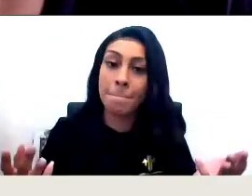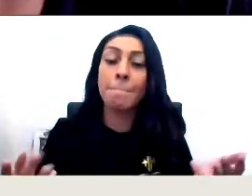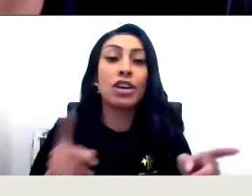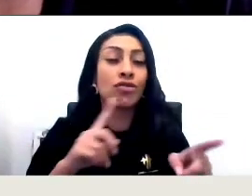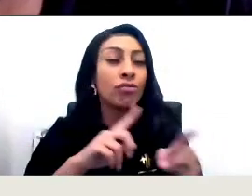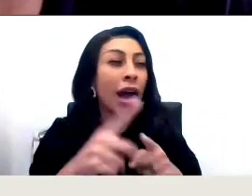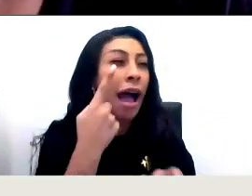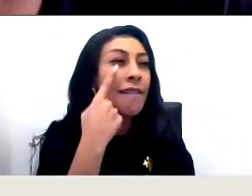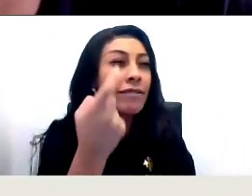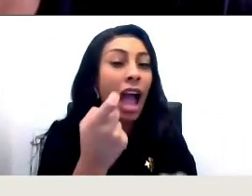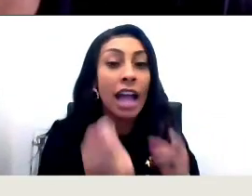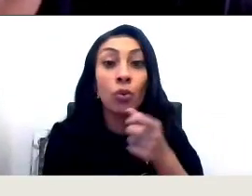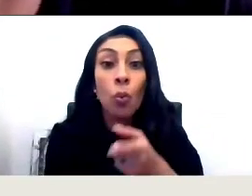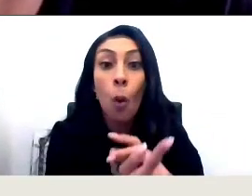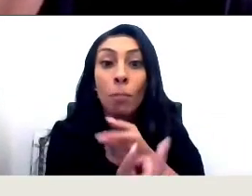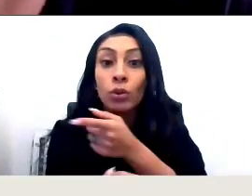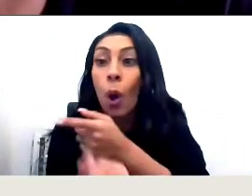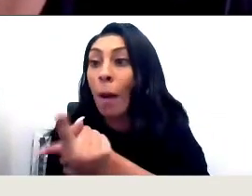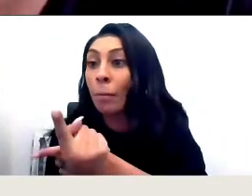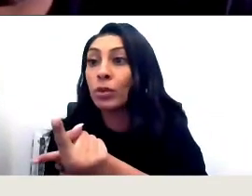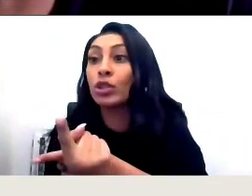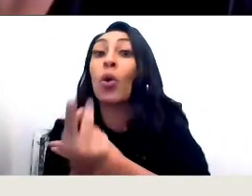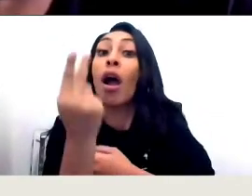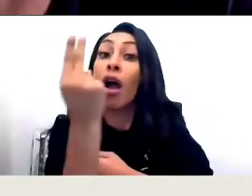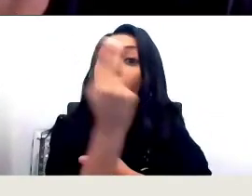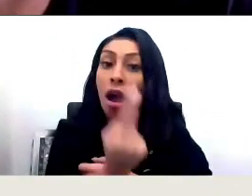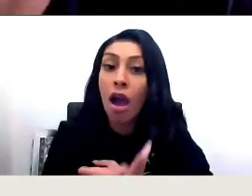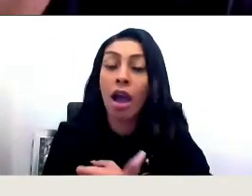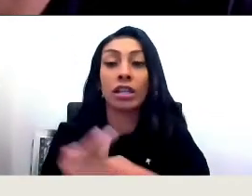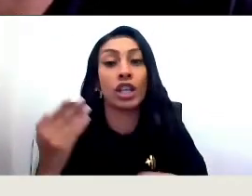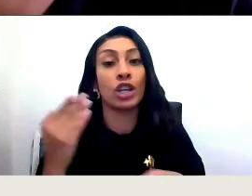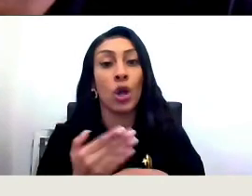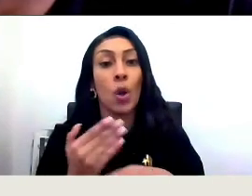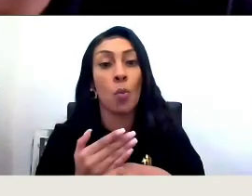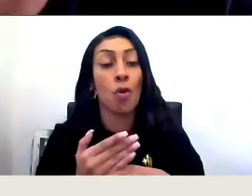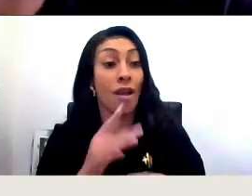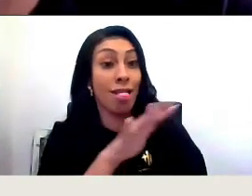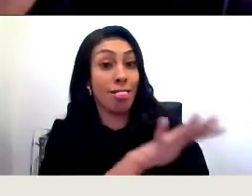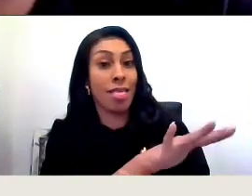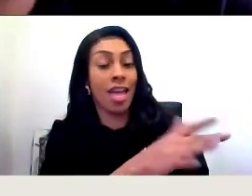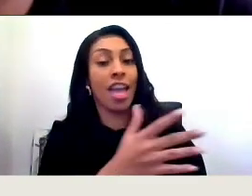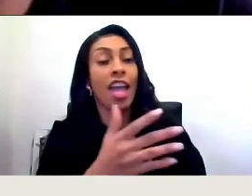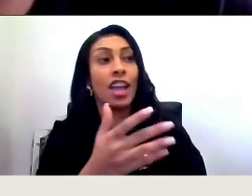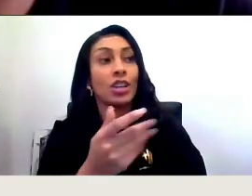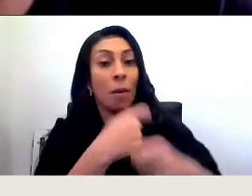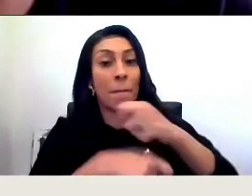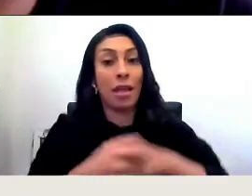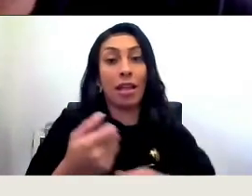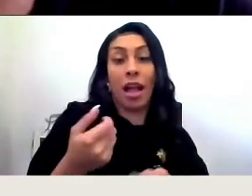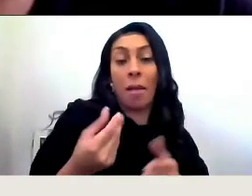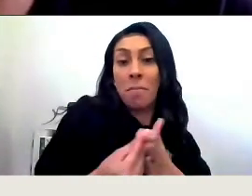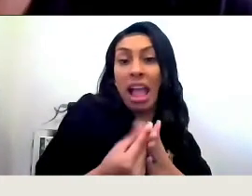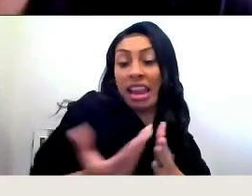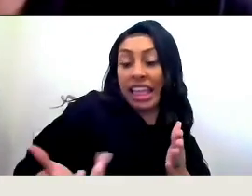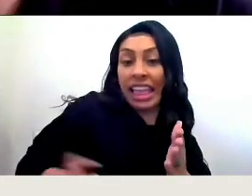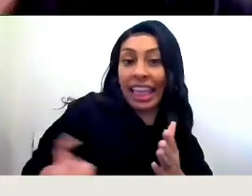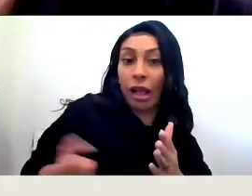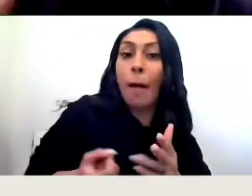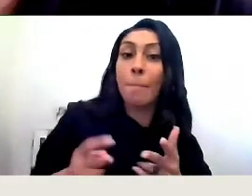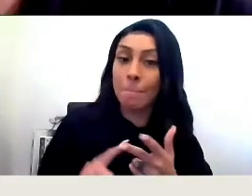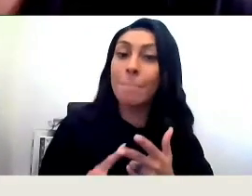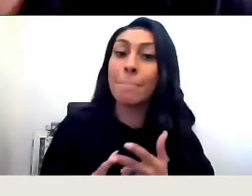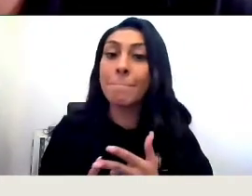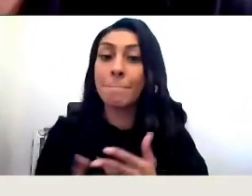to find opportunities for artists to be able to work and earn an income in this time when they are not able